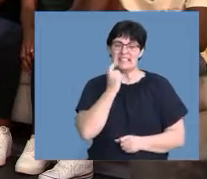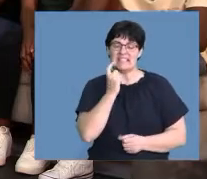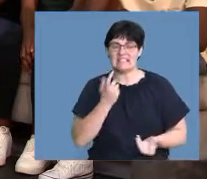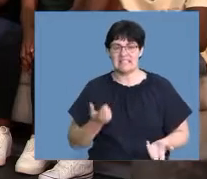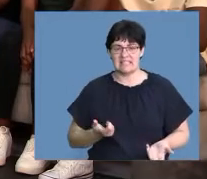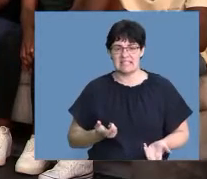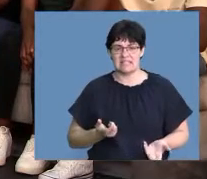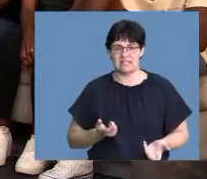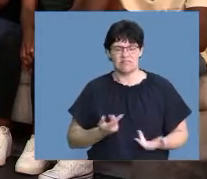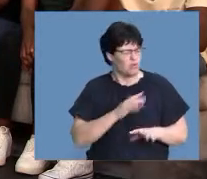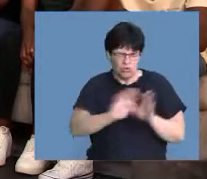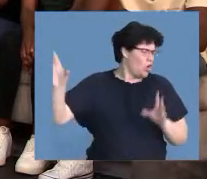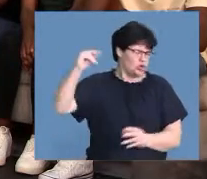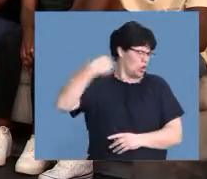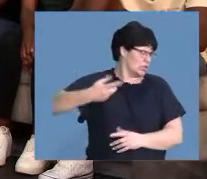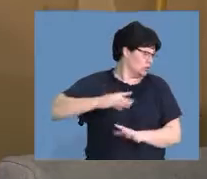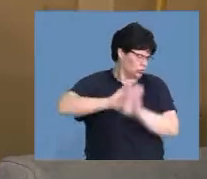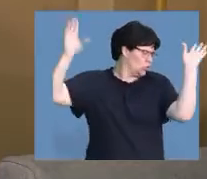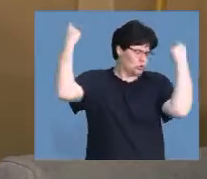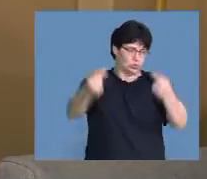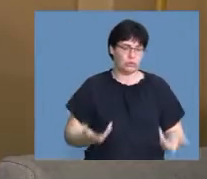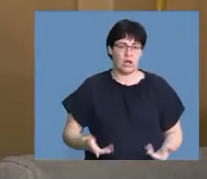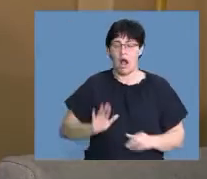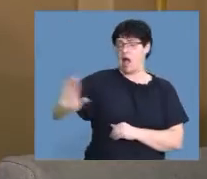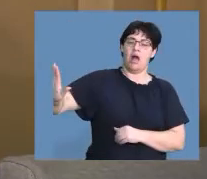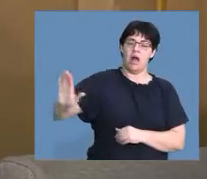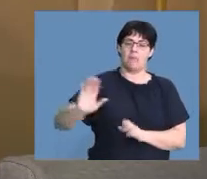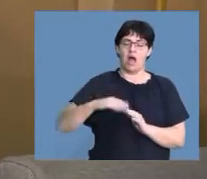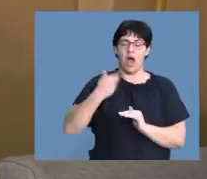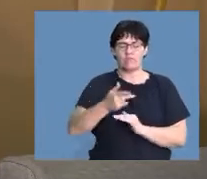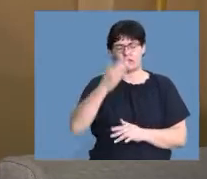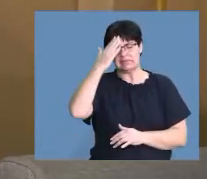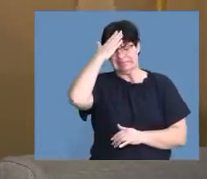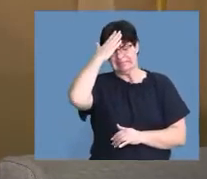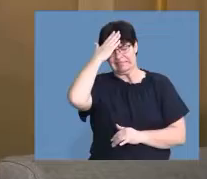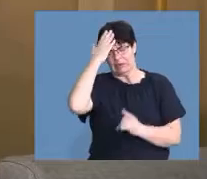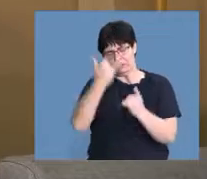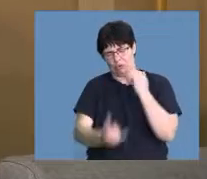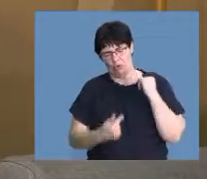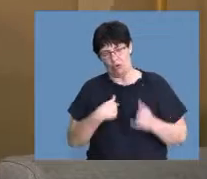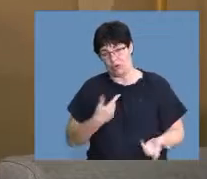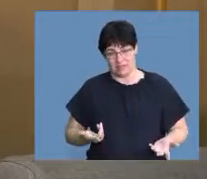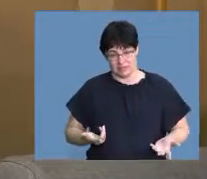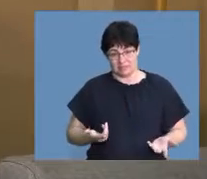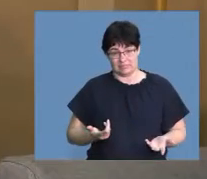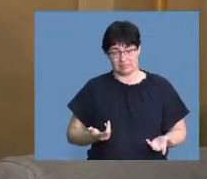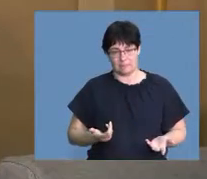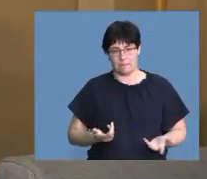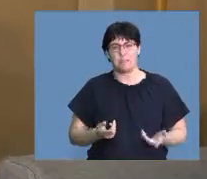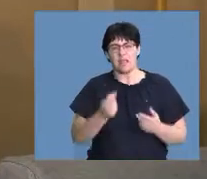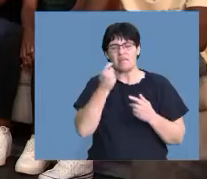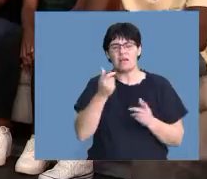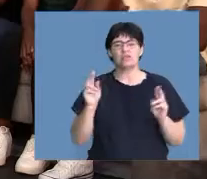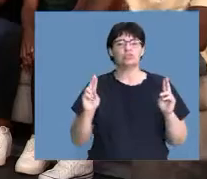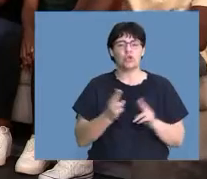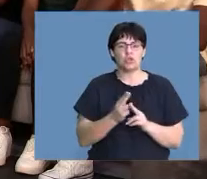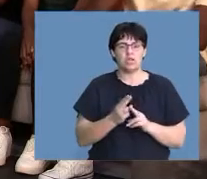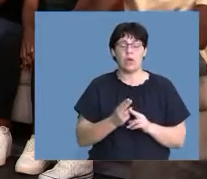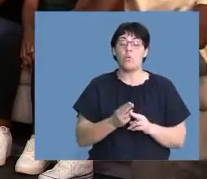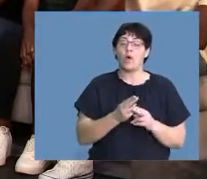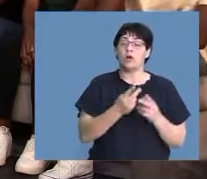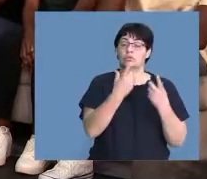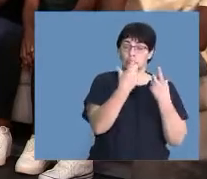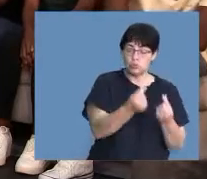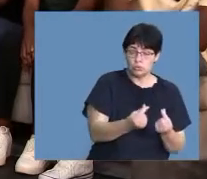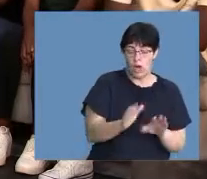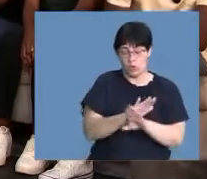It's like, just don't talk to me, don't do this. And we realize afterwards that's what's happened. So let's talk about, just very briefly, the do's and